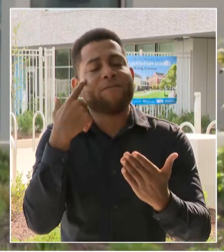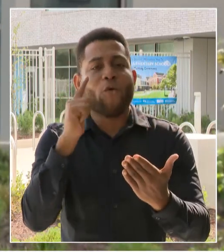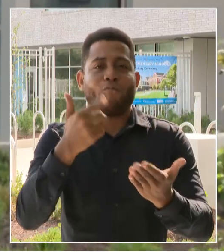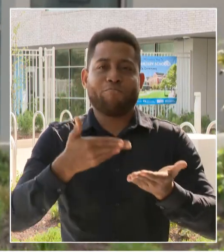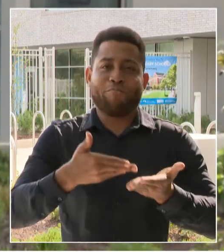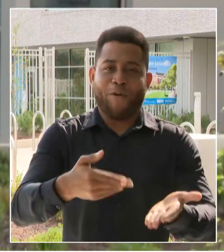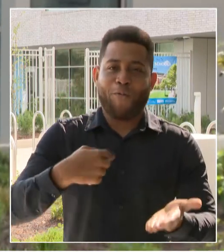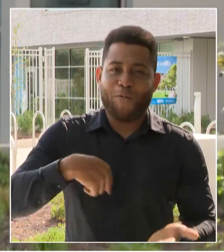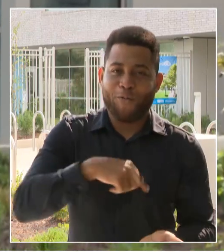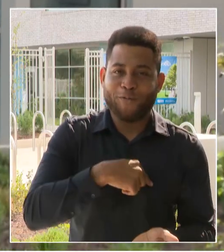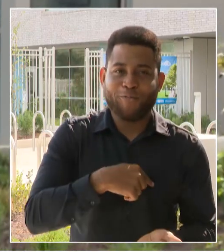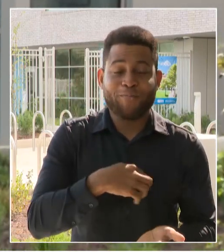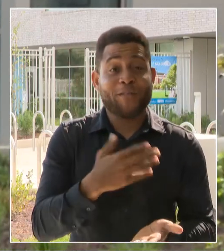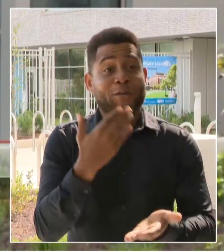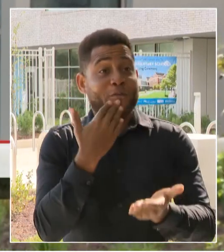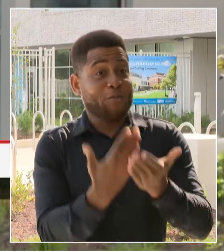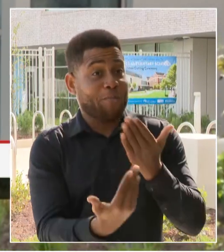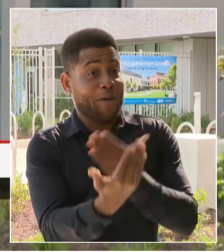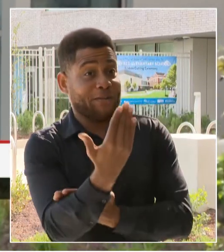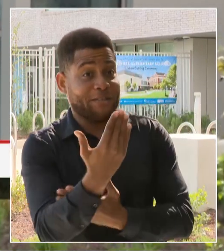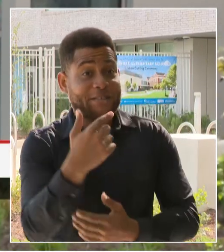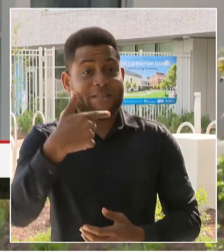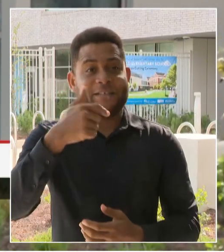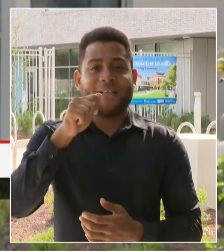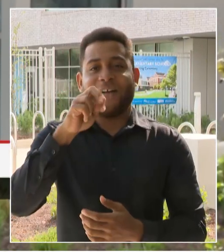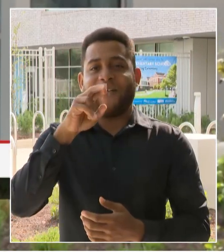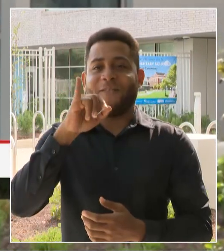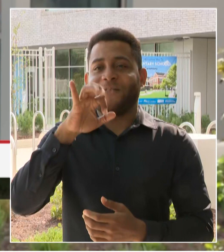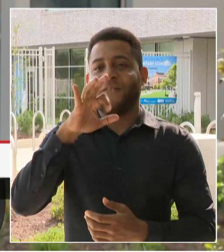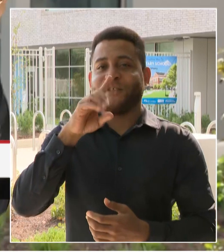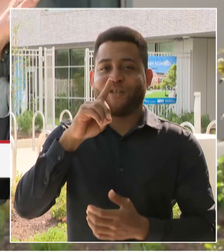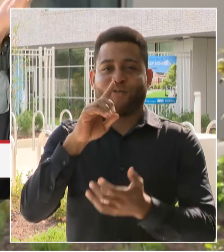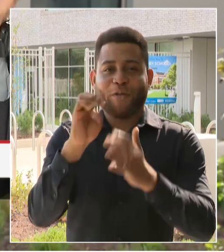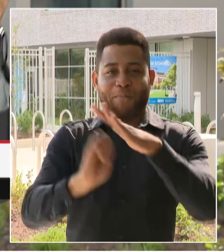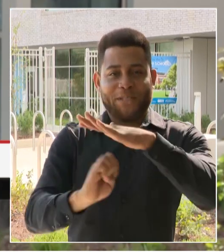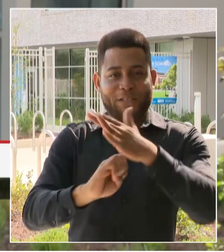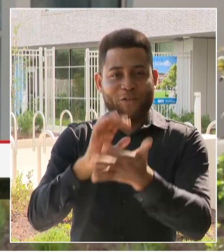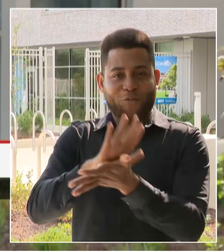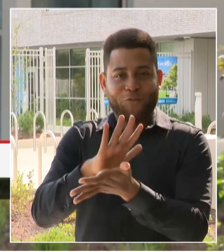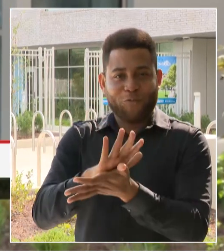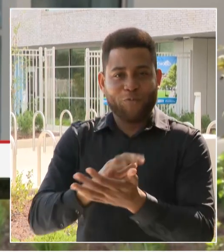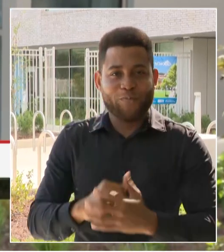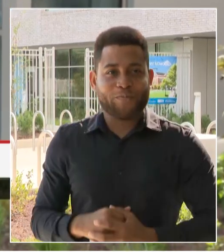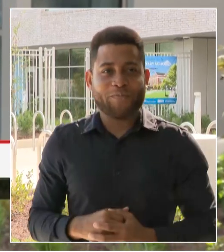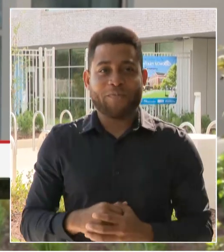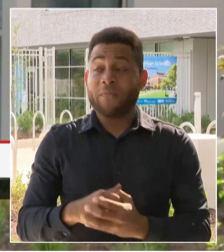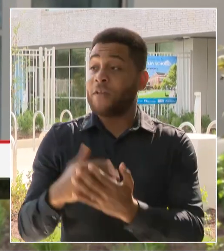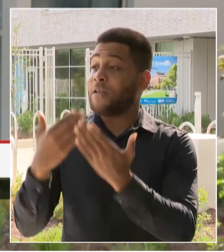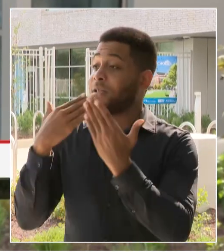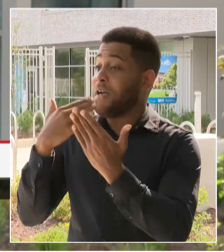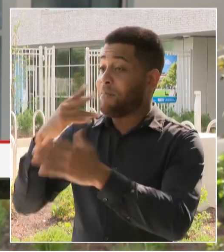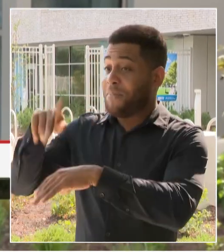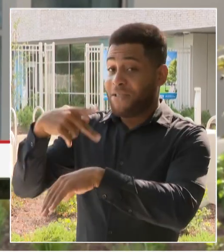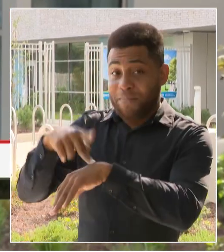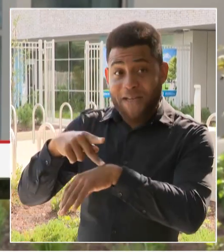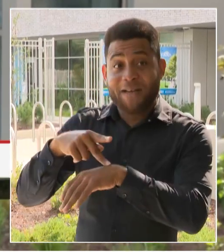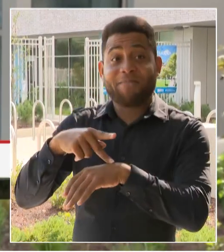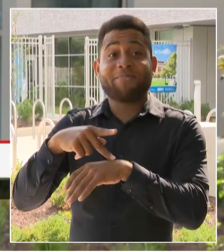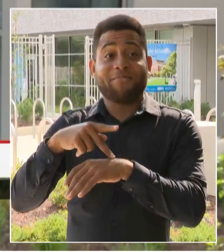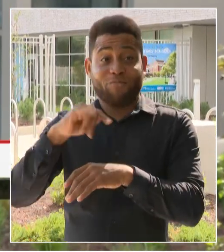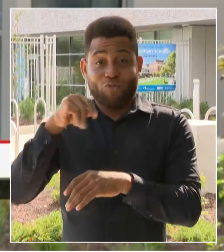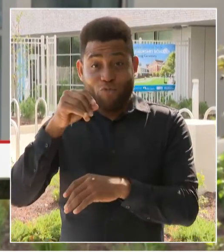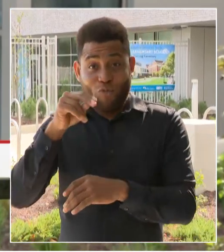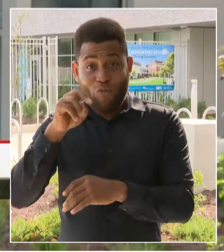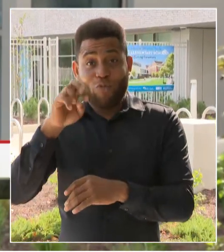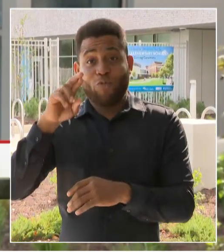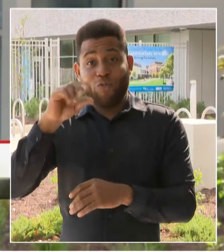Garfield Elementary School. Thank you to Principal Rawl for your leadership. And thank you to all the families who